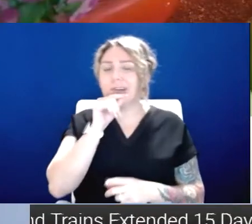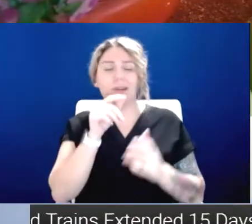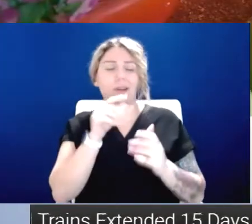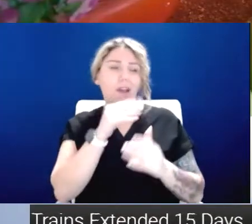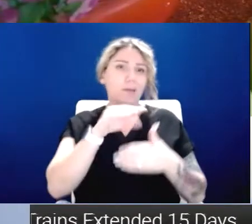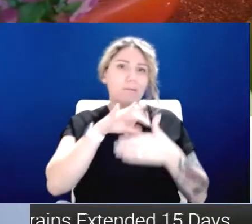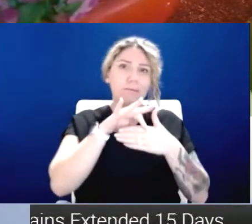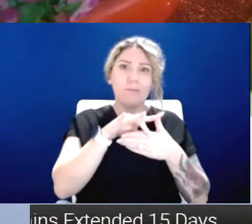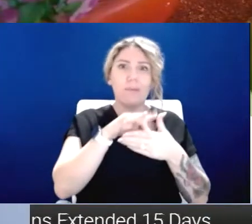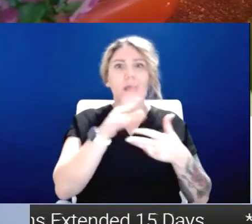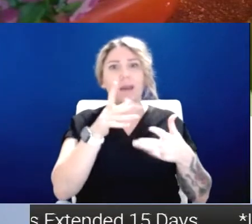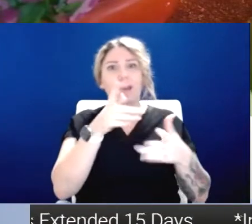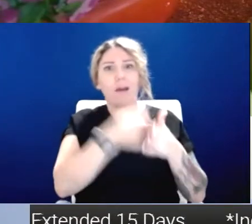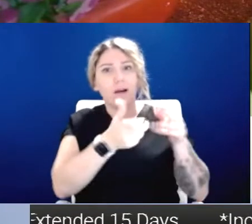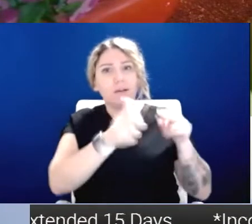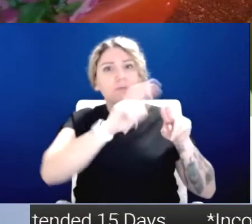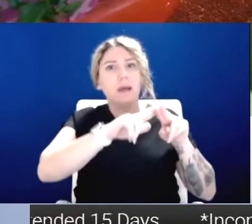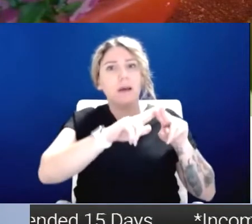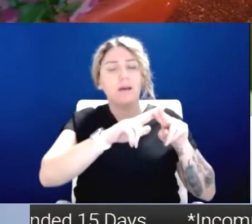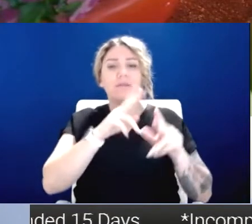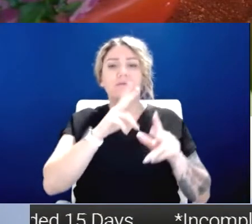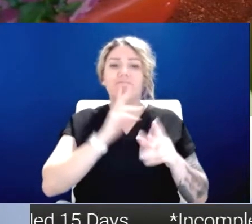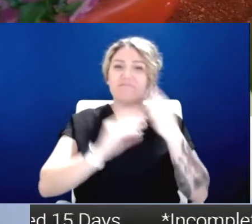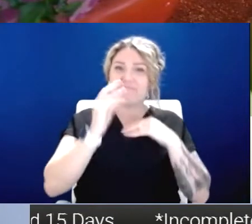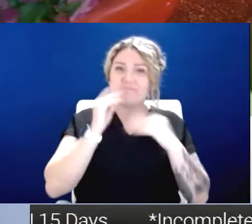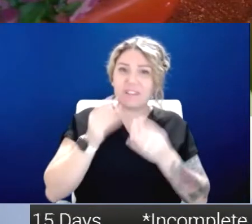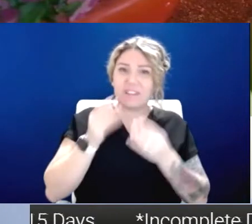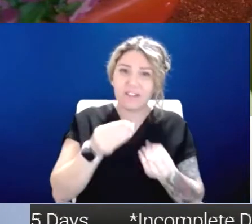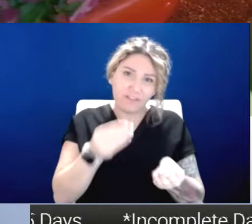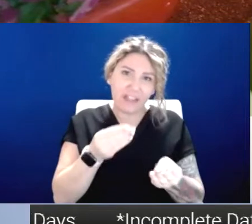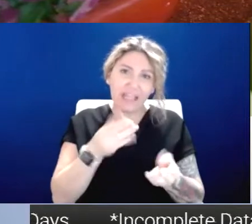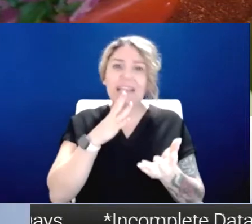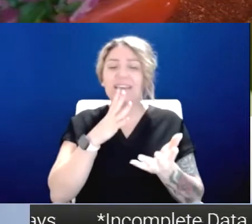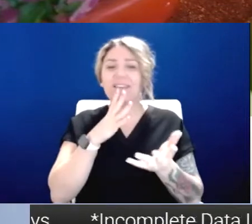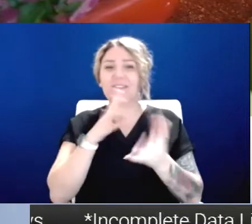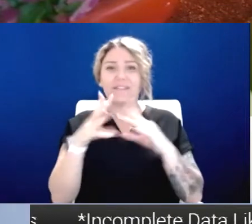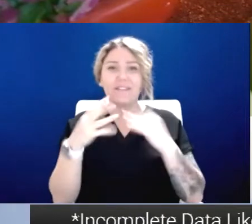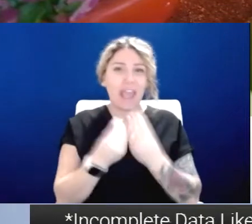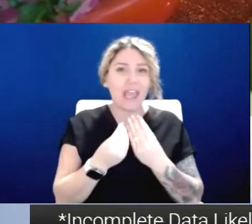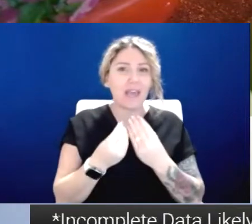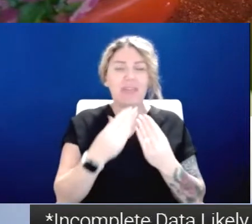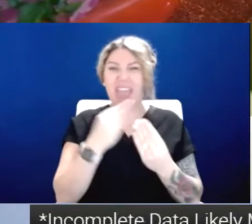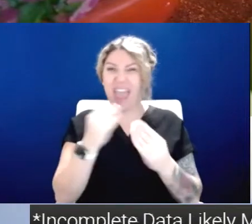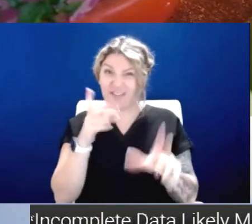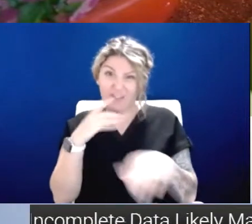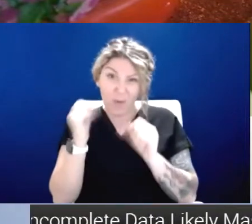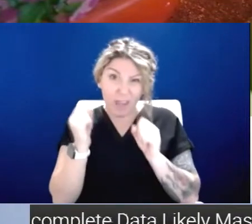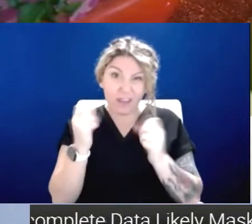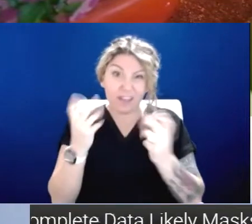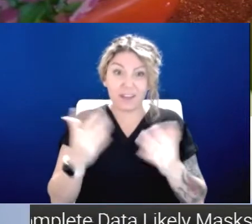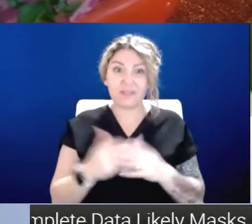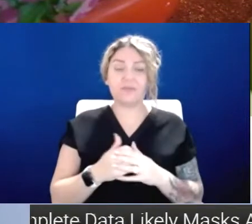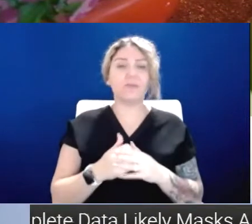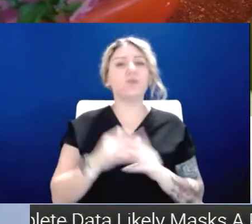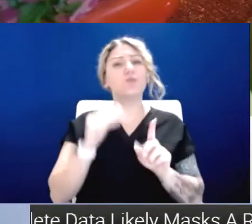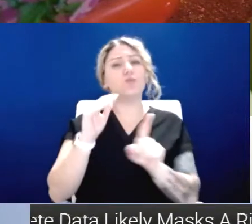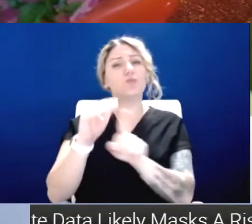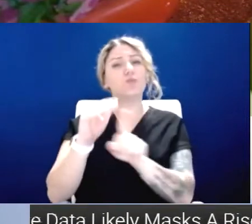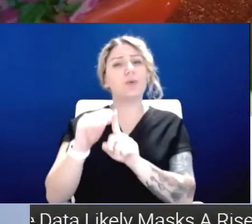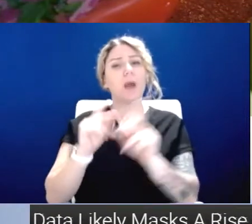up. So people are trying to eat and feed their family on the cheap, and maybe they're doing it a little too quickly. So just remind us